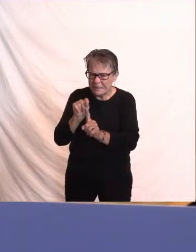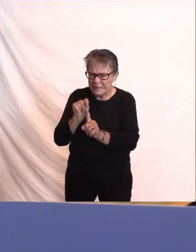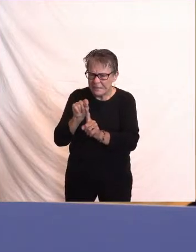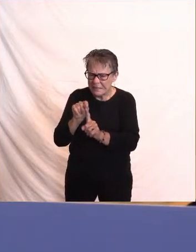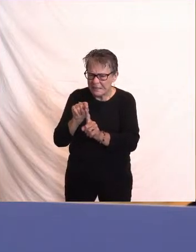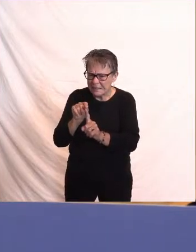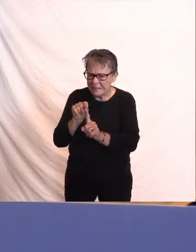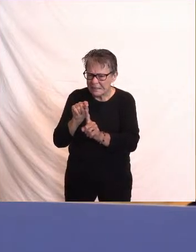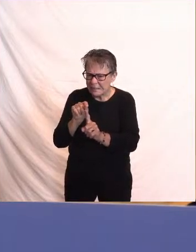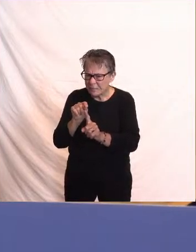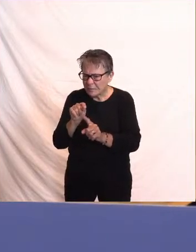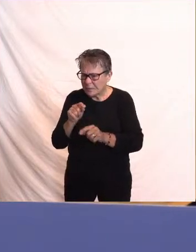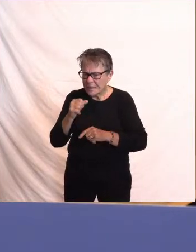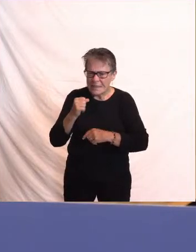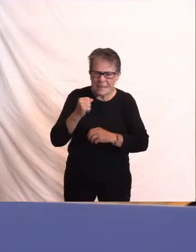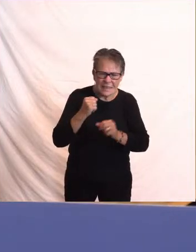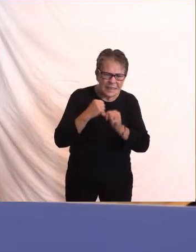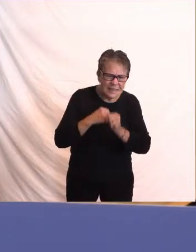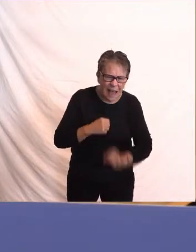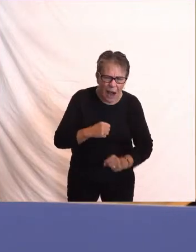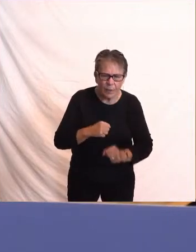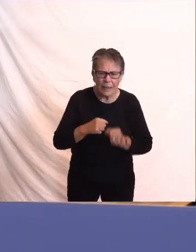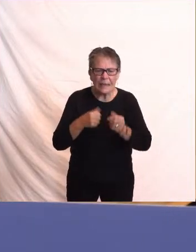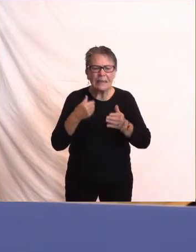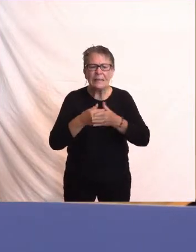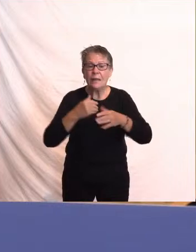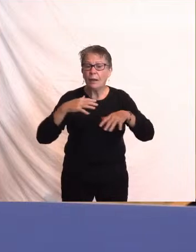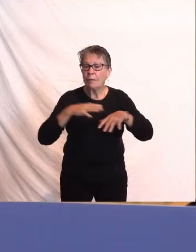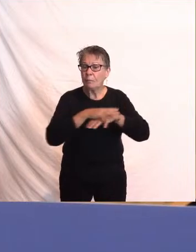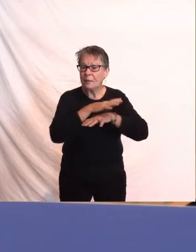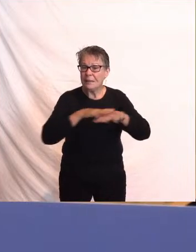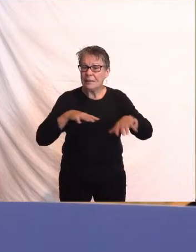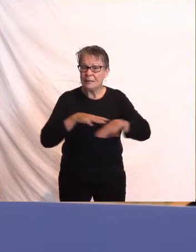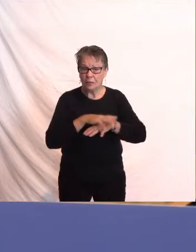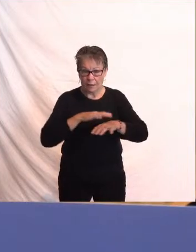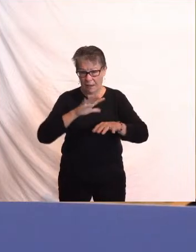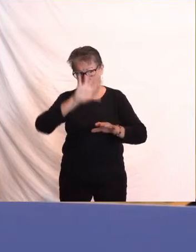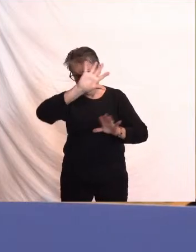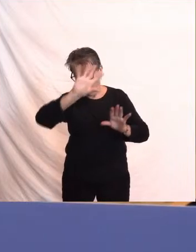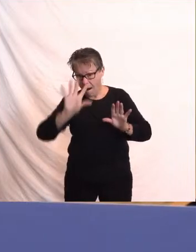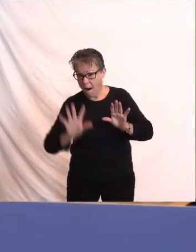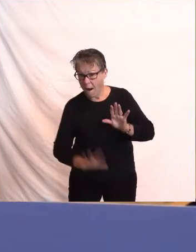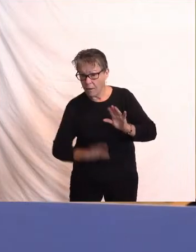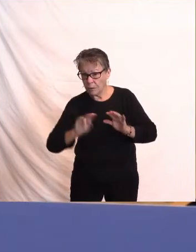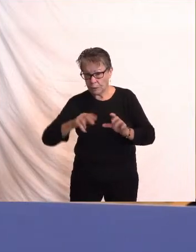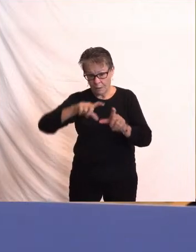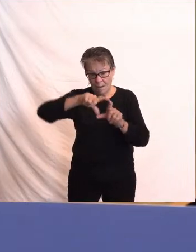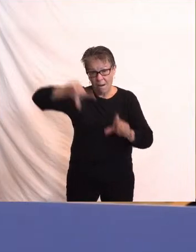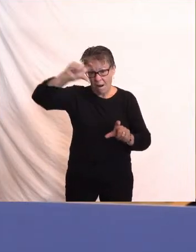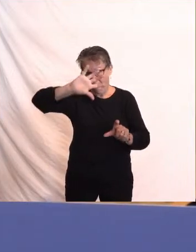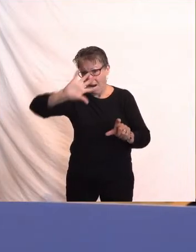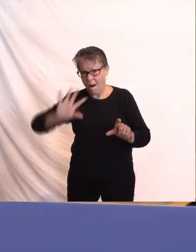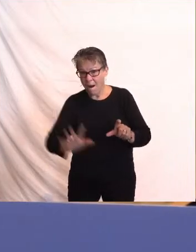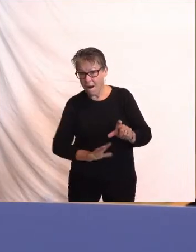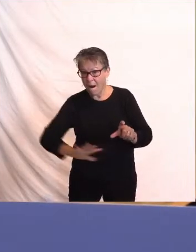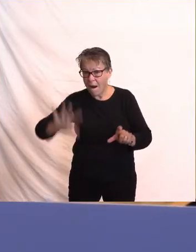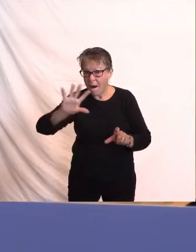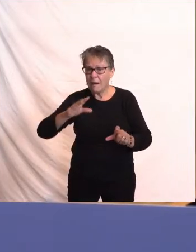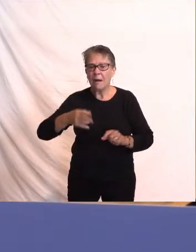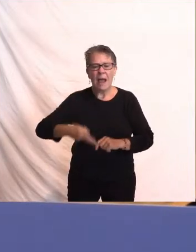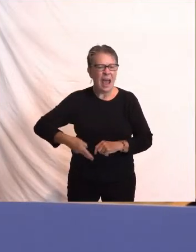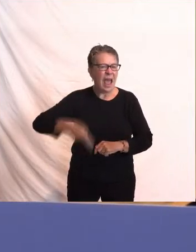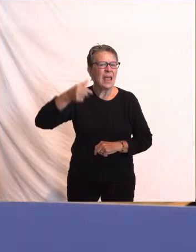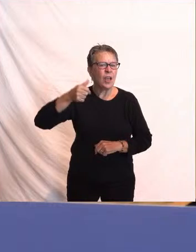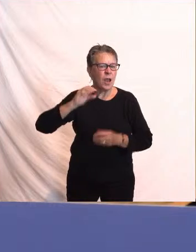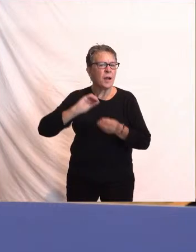South Ocean, Monmouth counties in particular, are relatively higher compared to other areas. And there are a whole bunch of reasons why that